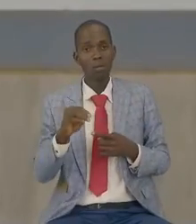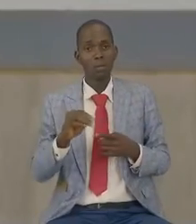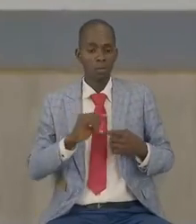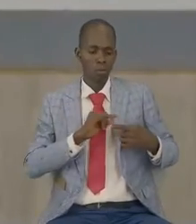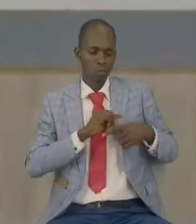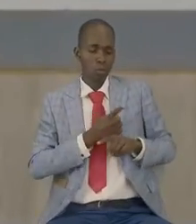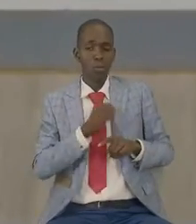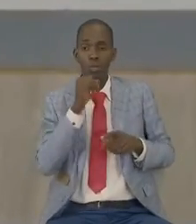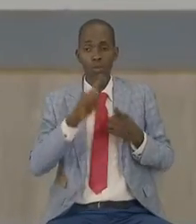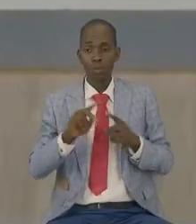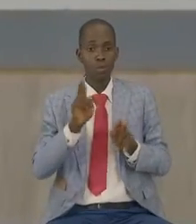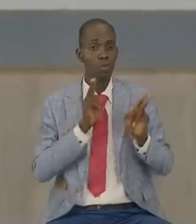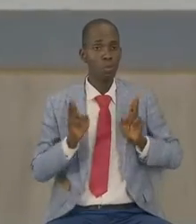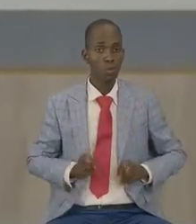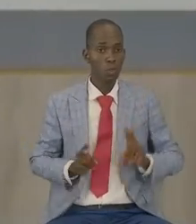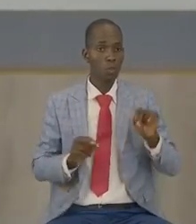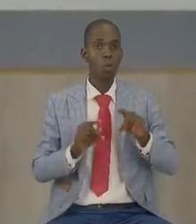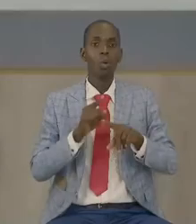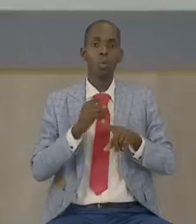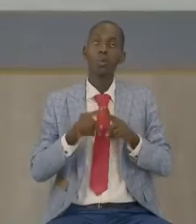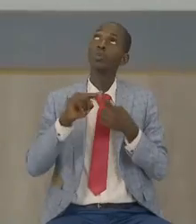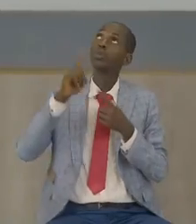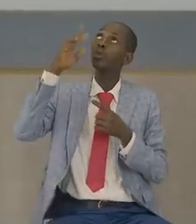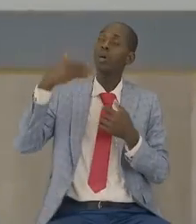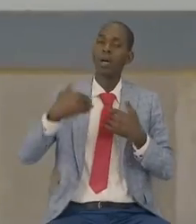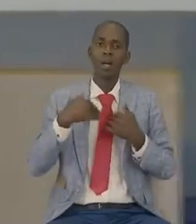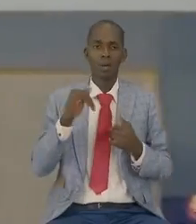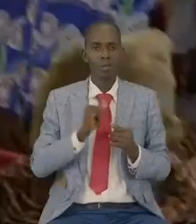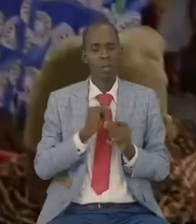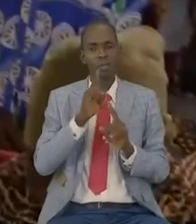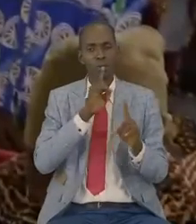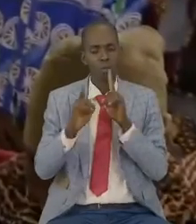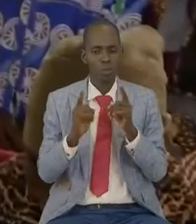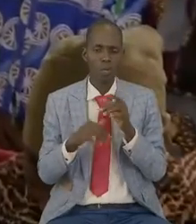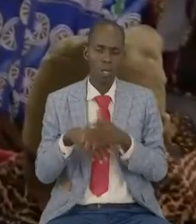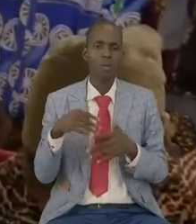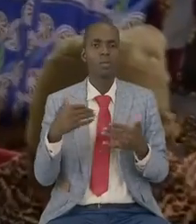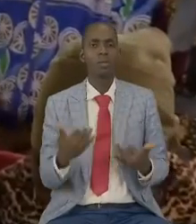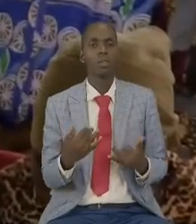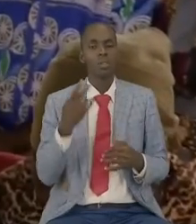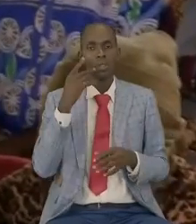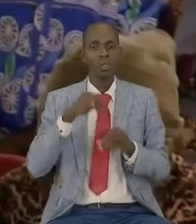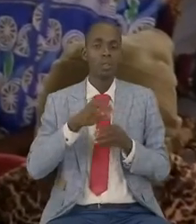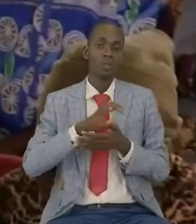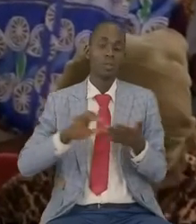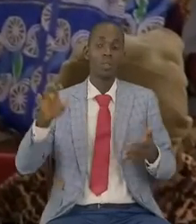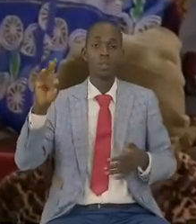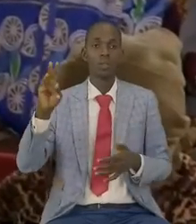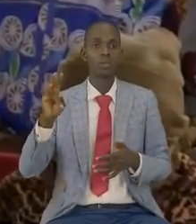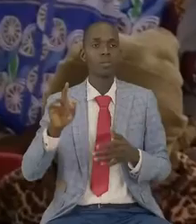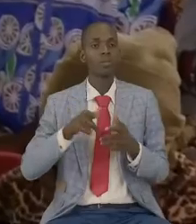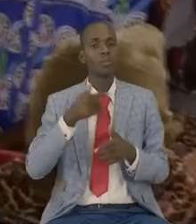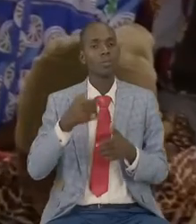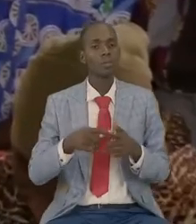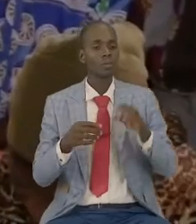man, advice spoken hitherto. Look at verse 17 there. Then